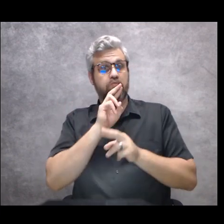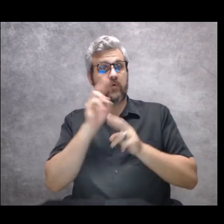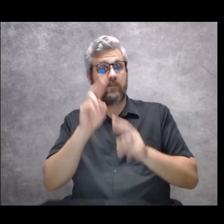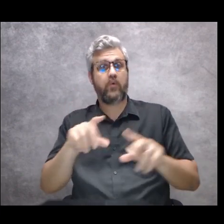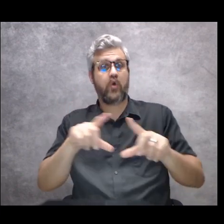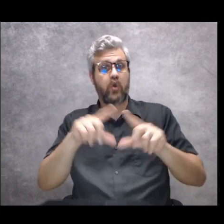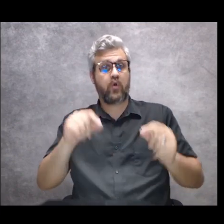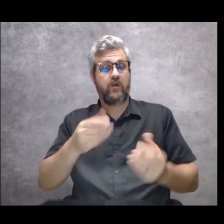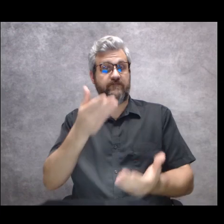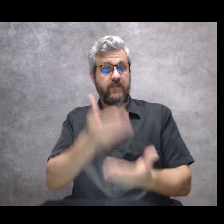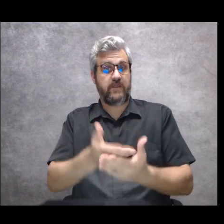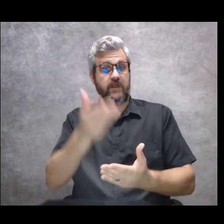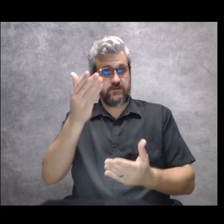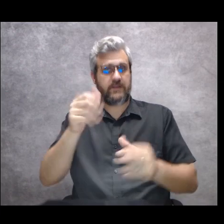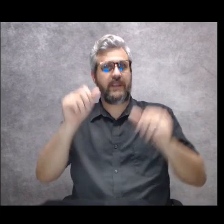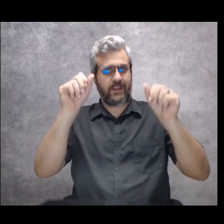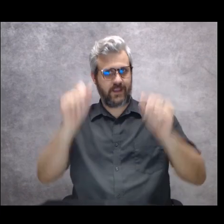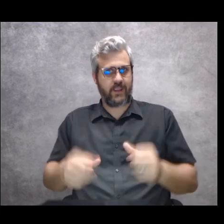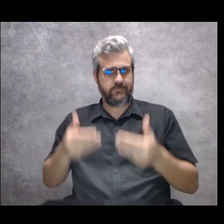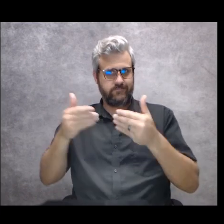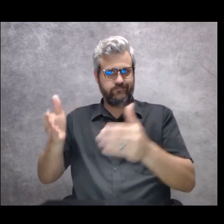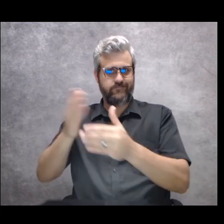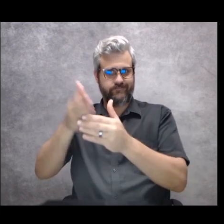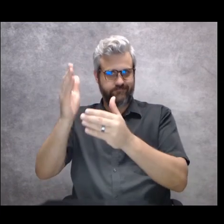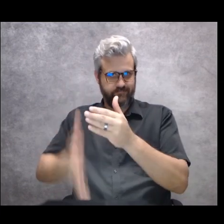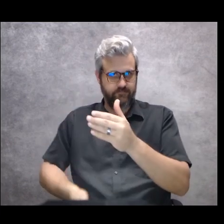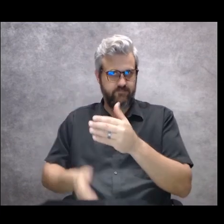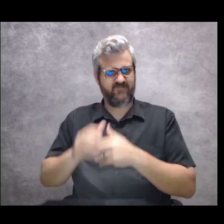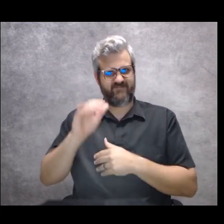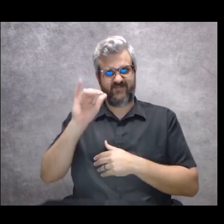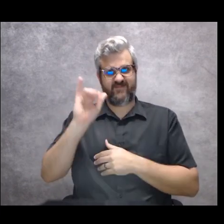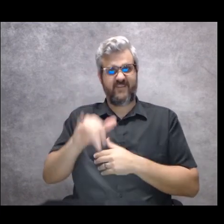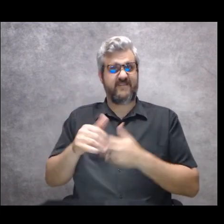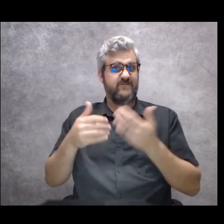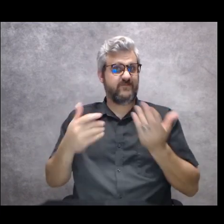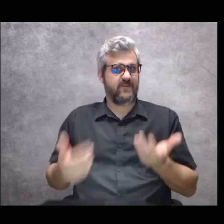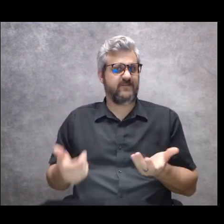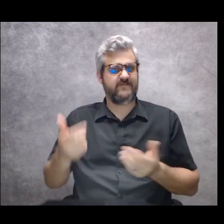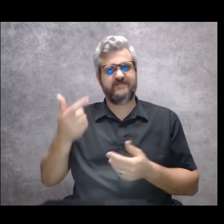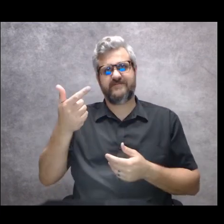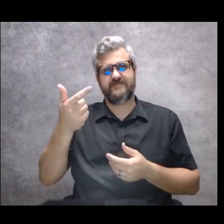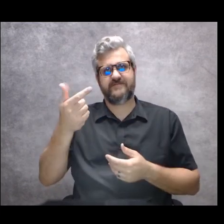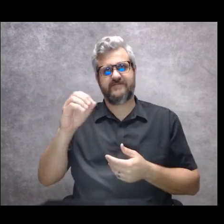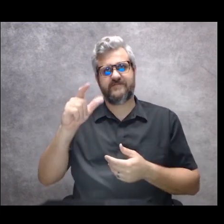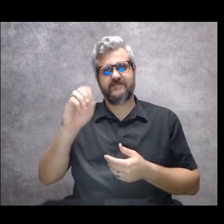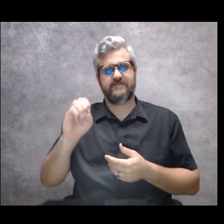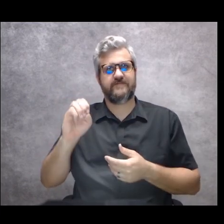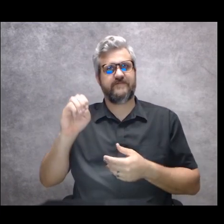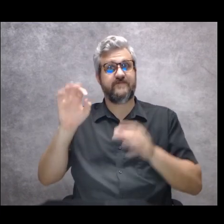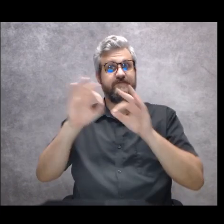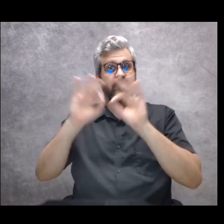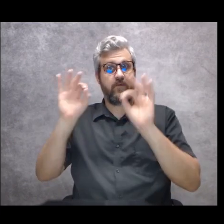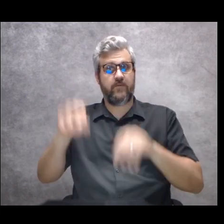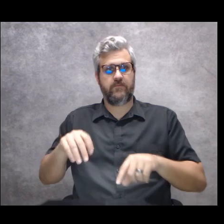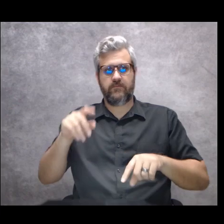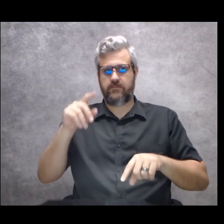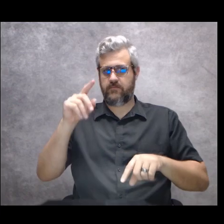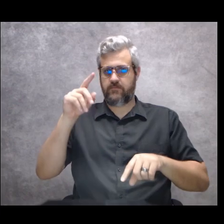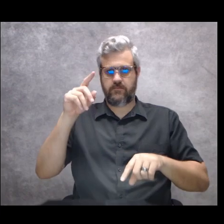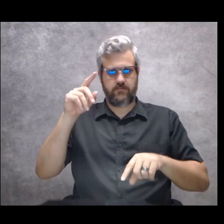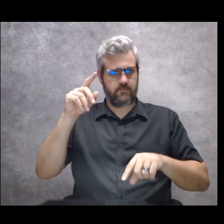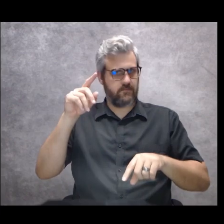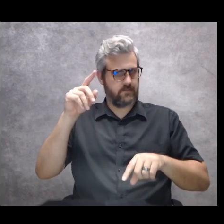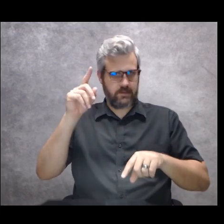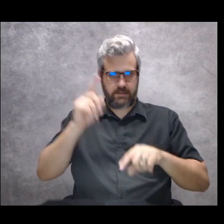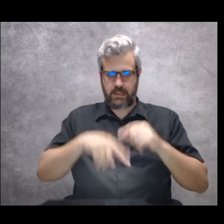completed. This is a Google form, and it can't be saved and completed later. You may want to print out the